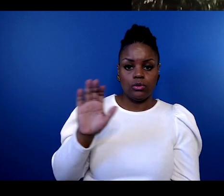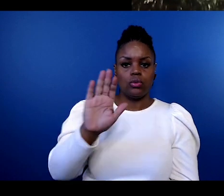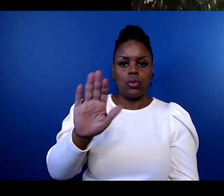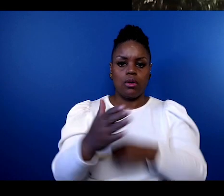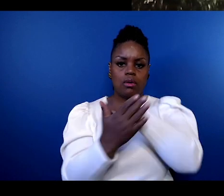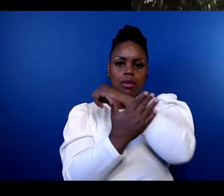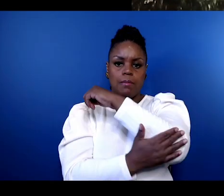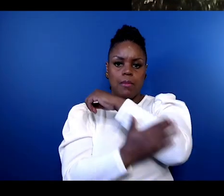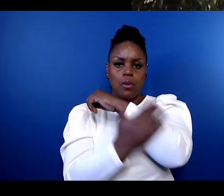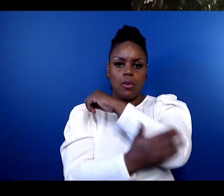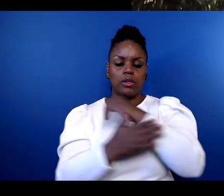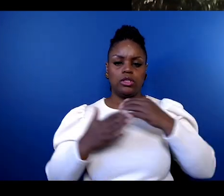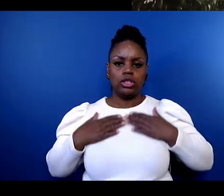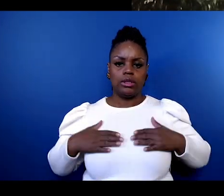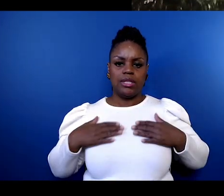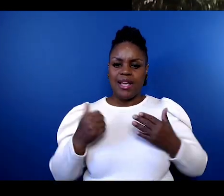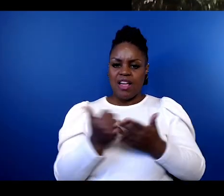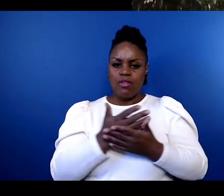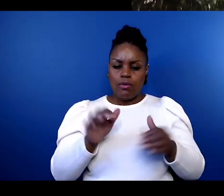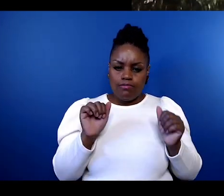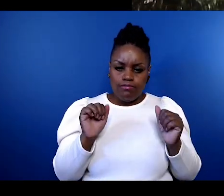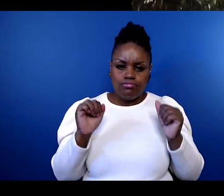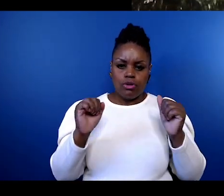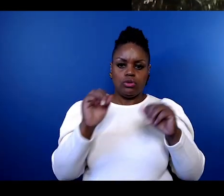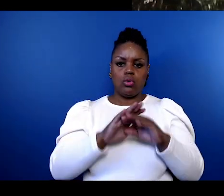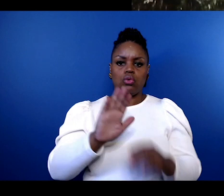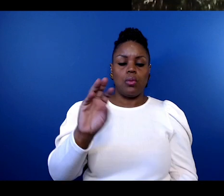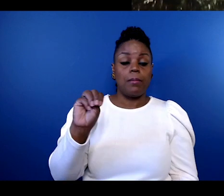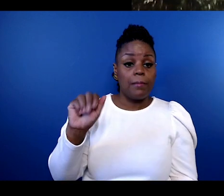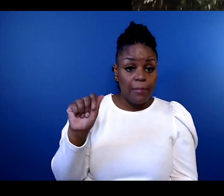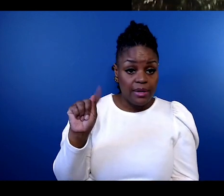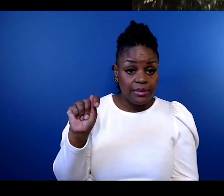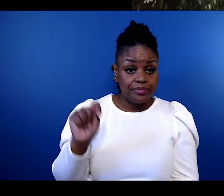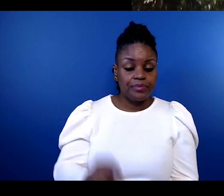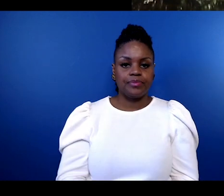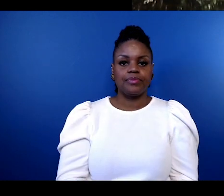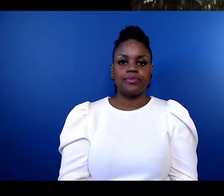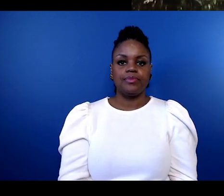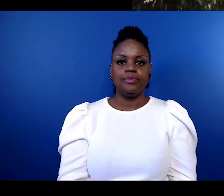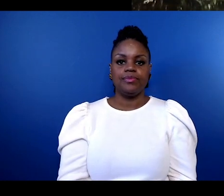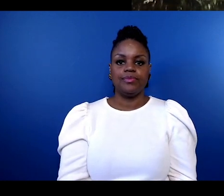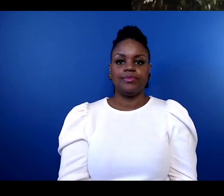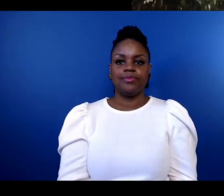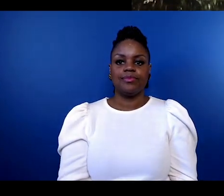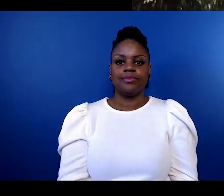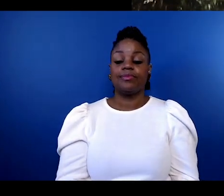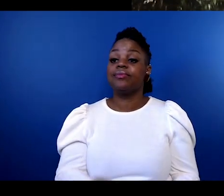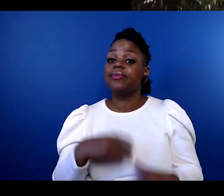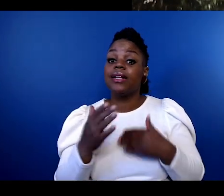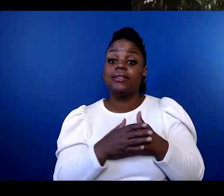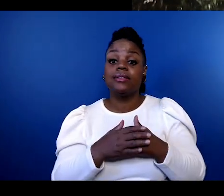Your modification for down dog is a variation of a puppy pose. So we're just focusing